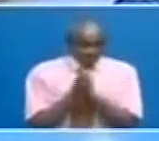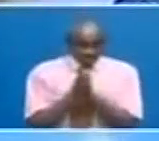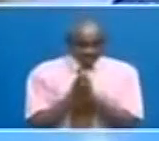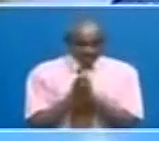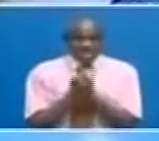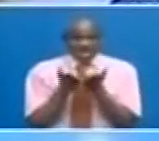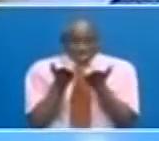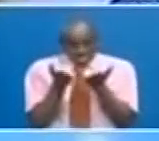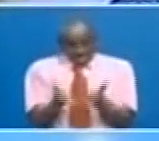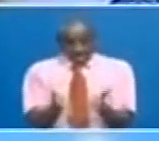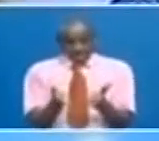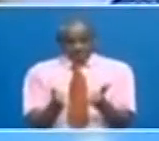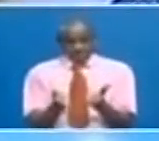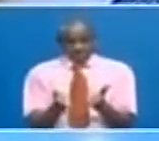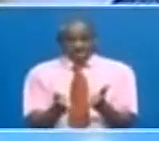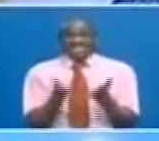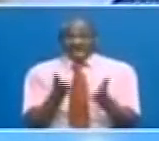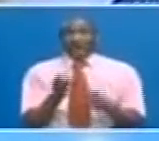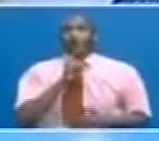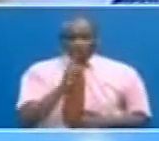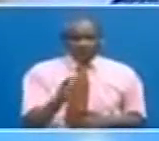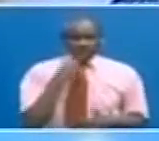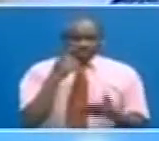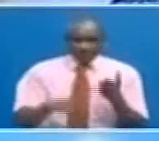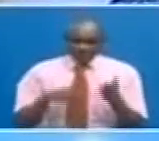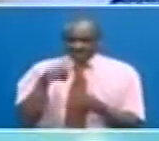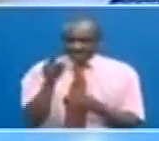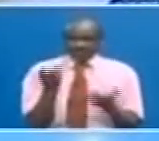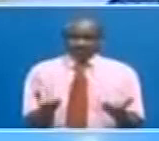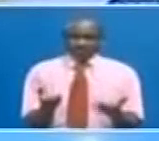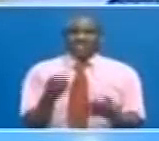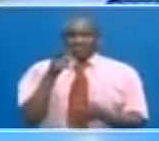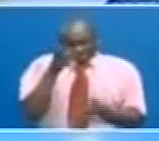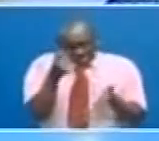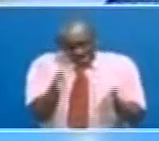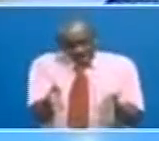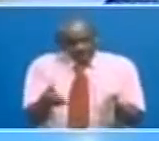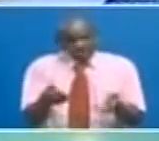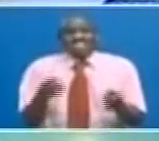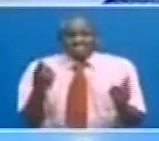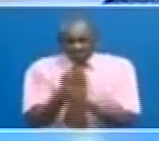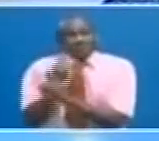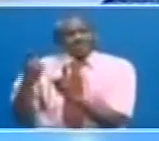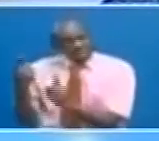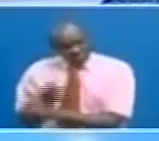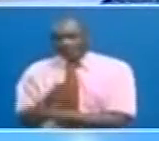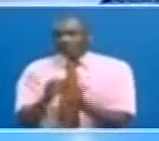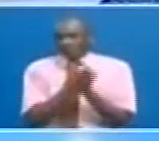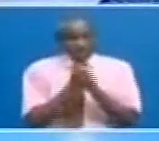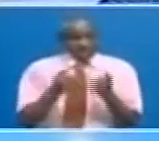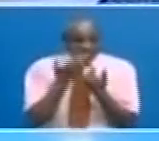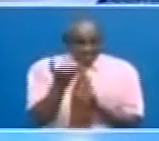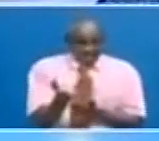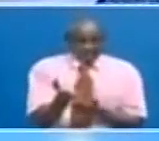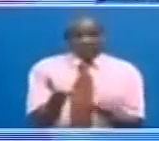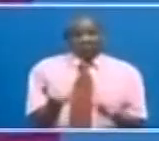And the directive to have Waiguru record a statement is only the latest in a series of twists and turns in